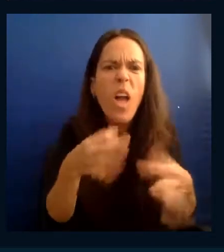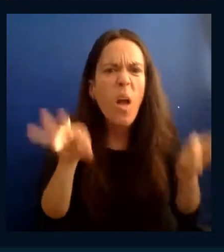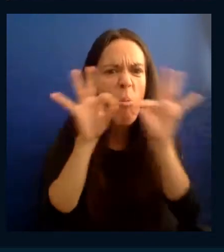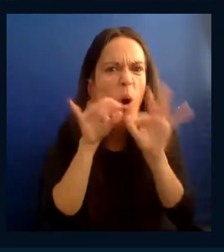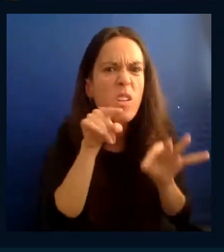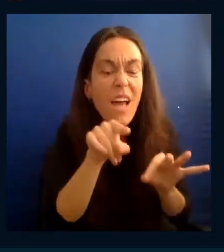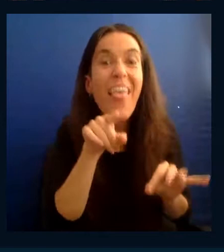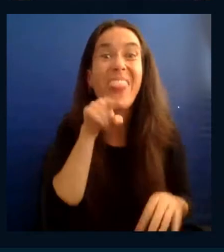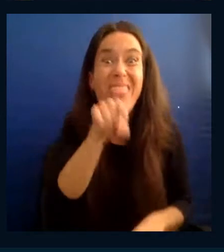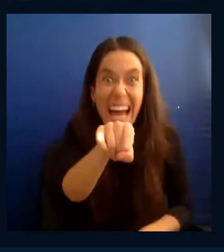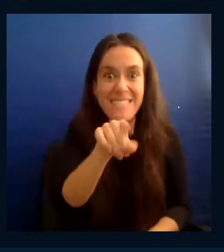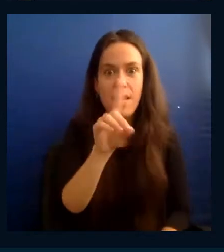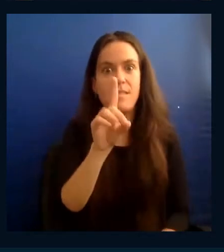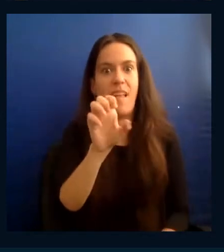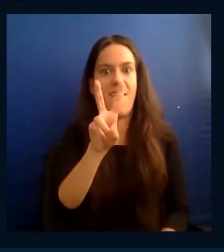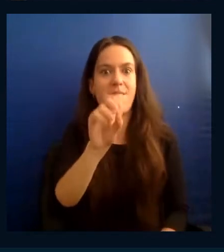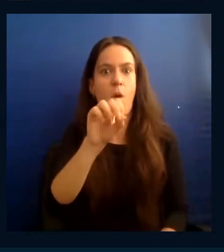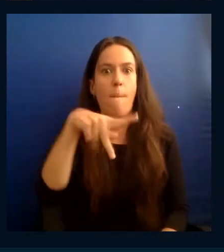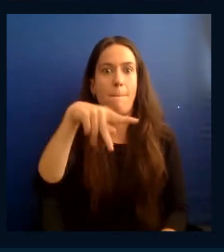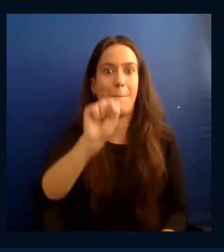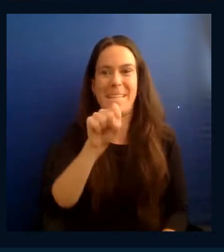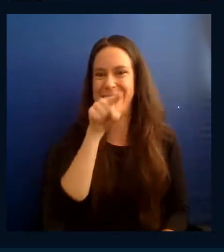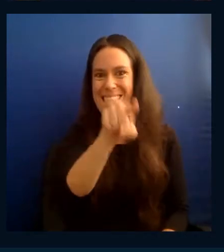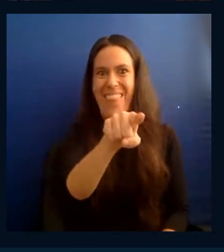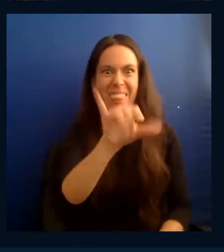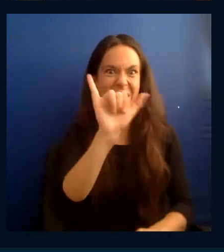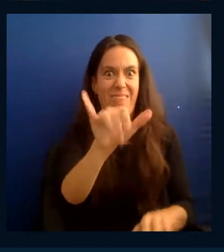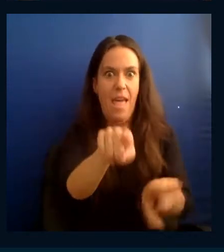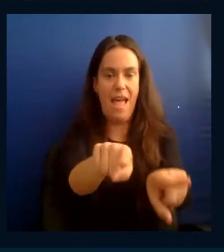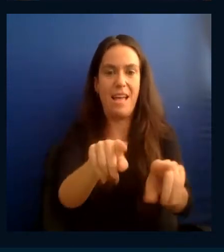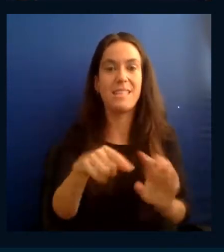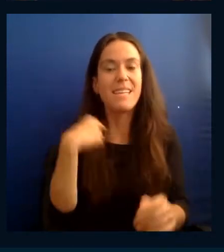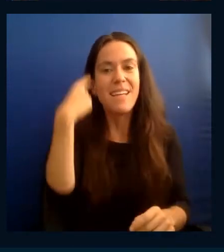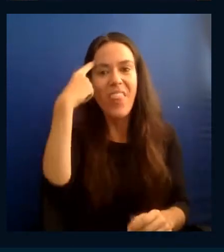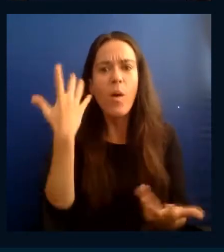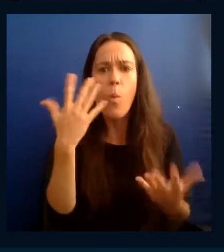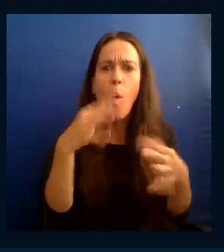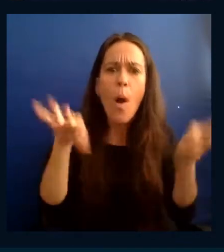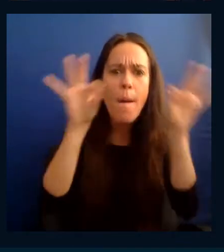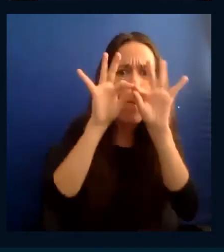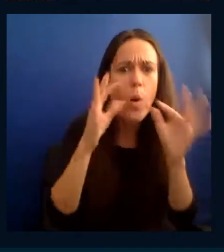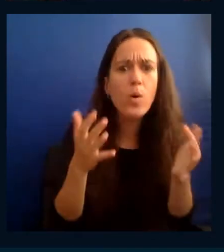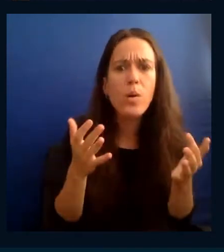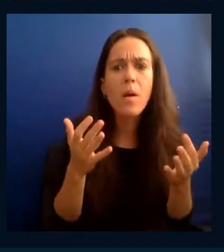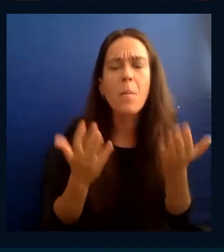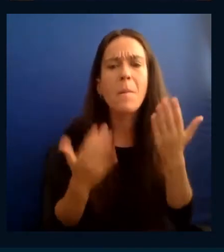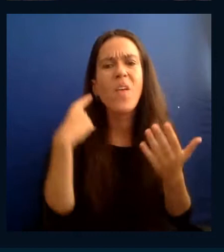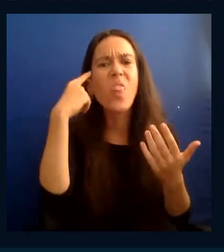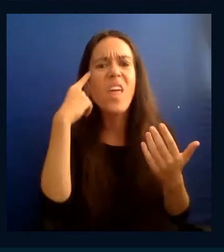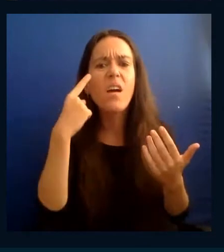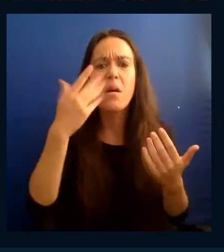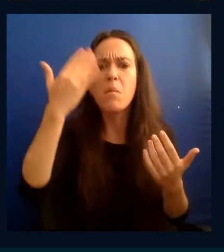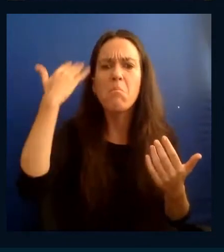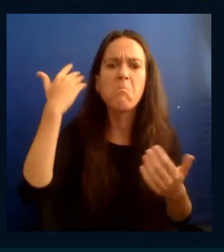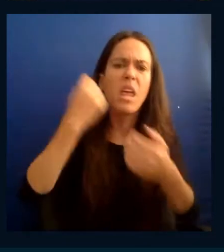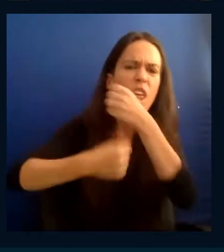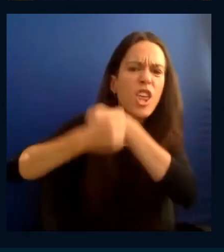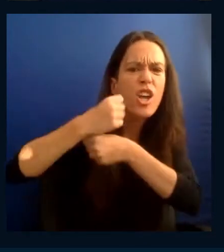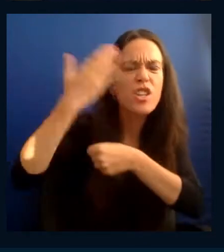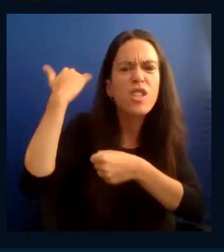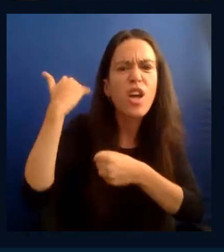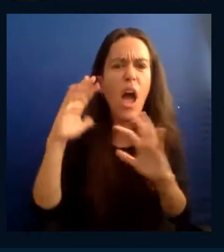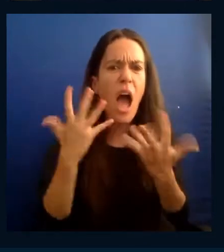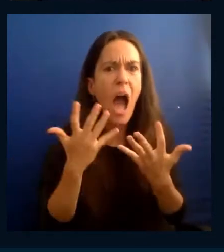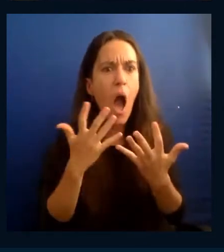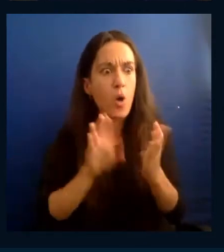is DevOps. This is exactly why DevOps is important. Let's think about, maybe back, several years ago, maybe you're doing it today, how you're deploying